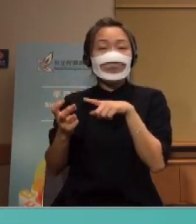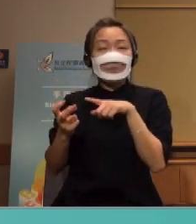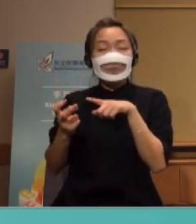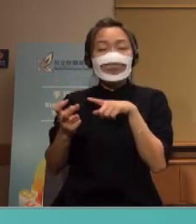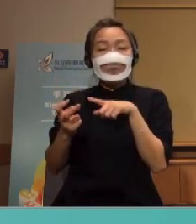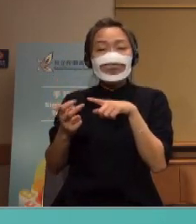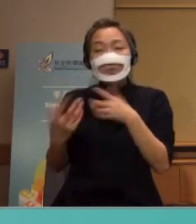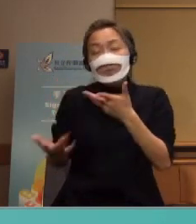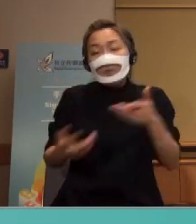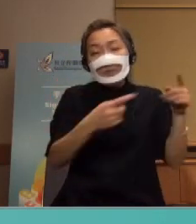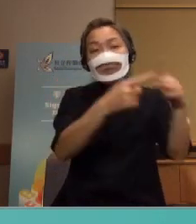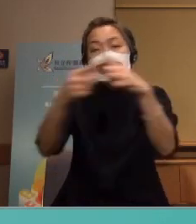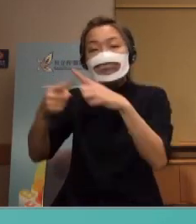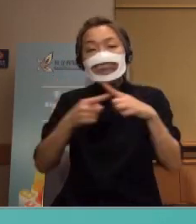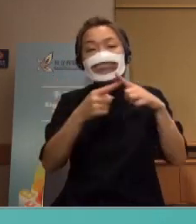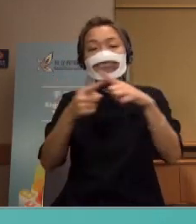I think